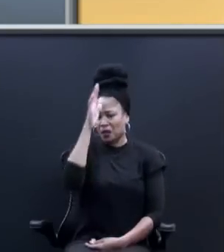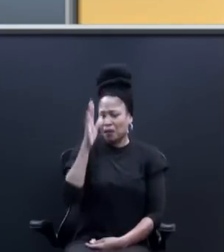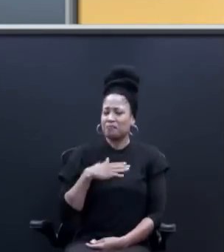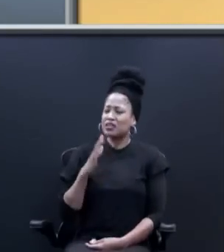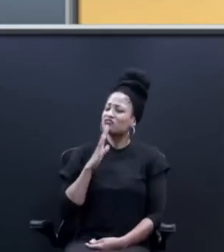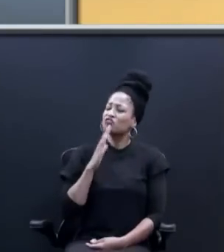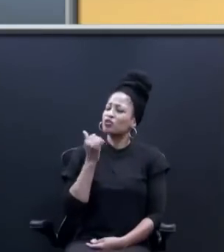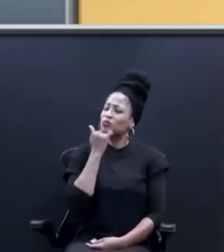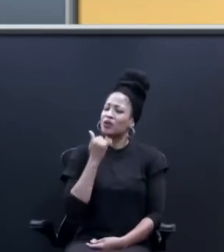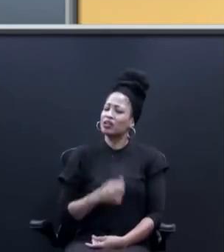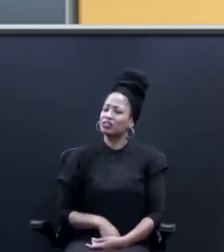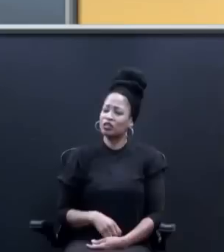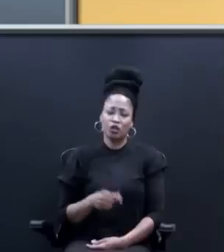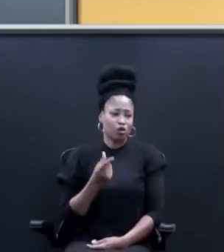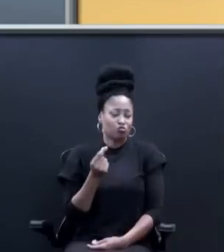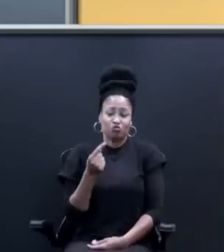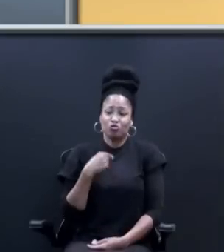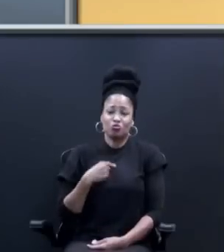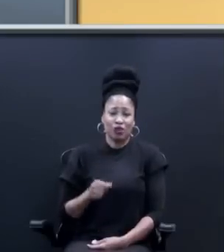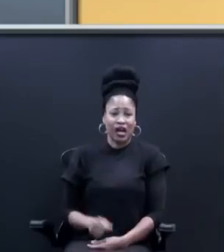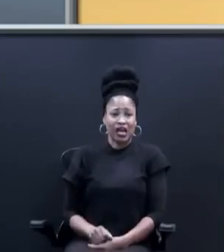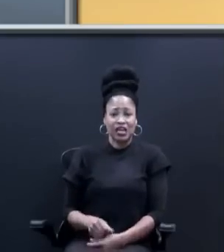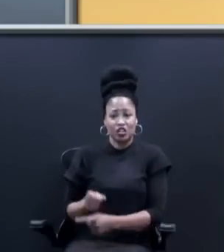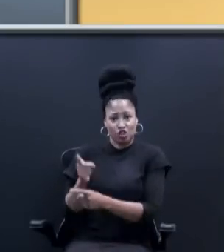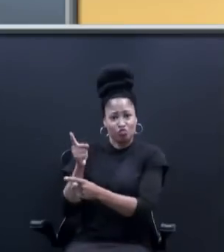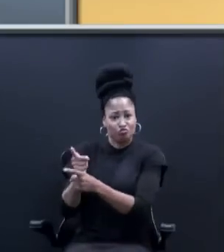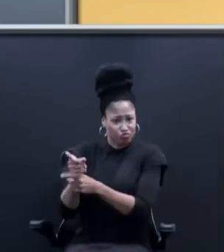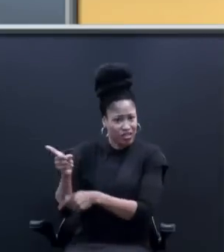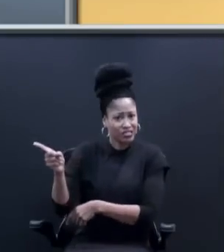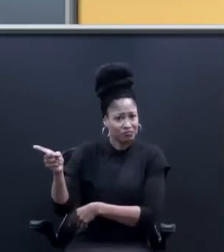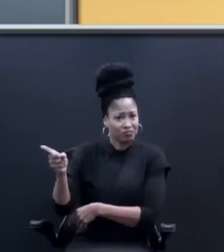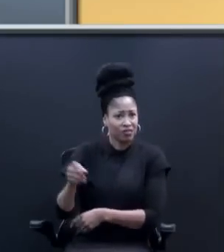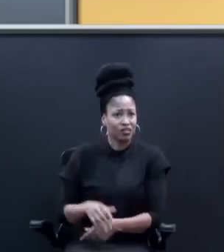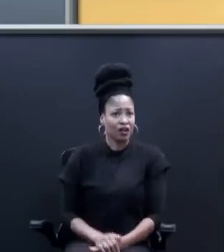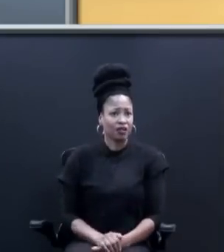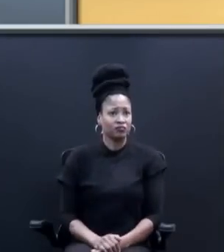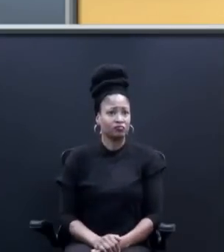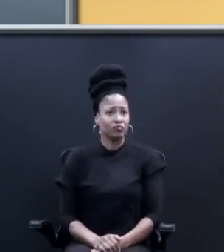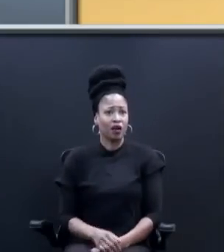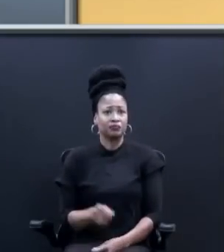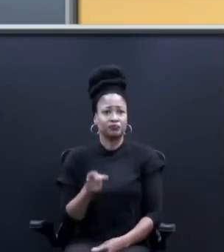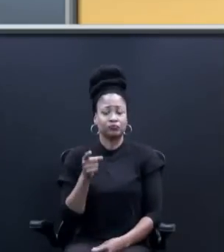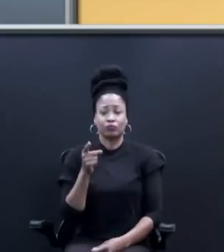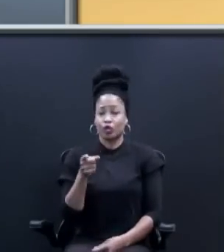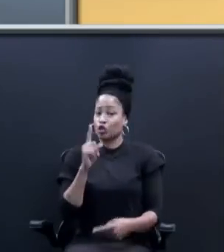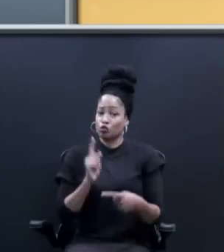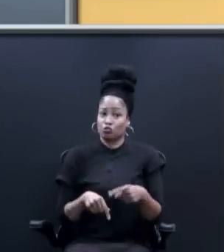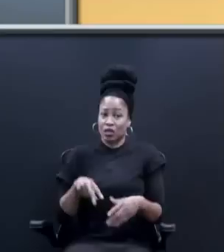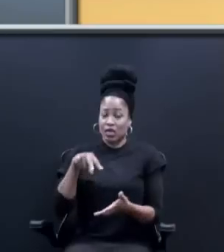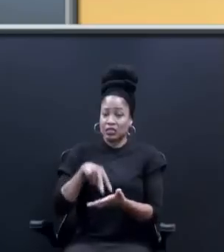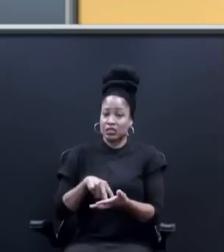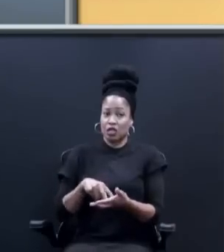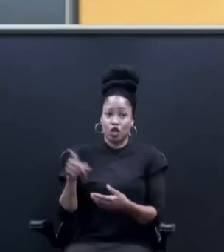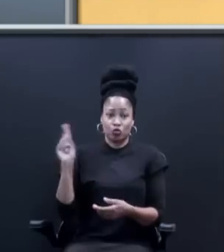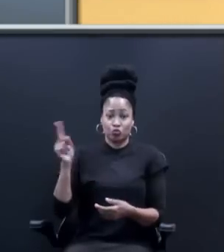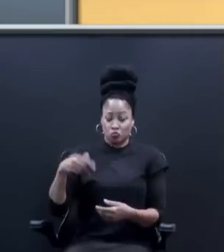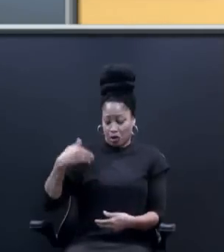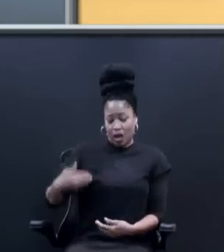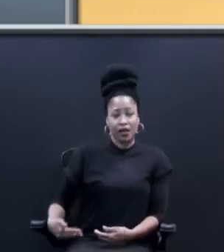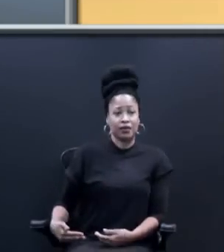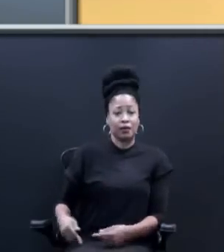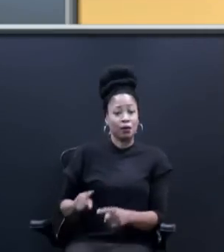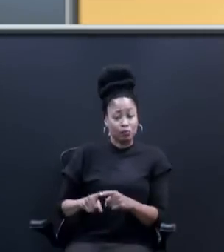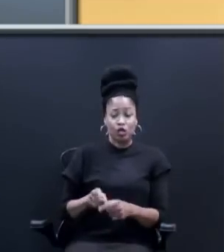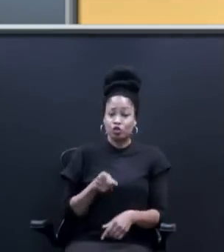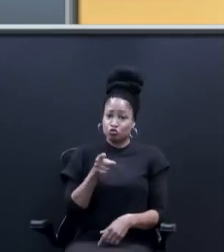think you got this knowledge? That's the Spirit of God in your head. Yeah, you do it. You just can't stand up where I am. Right. You can sit out there